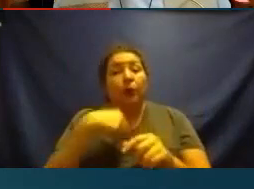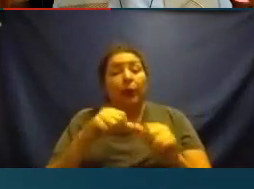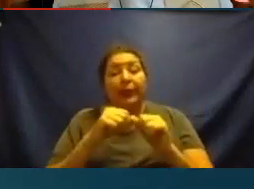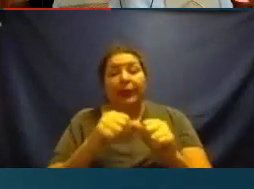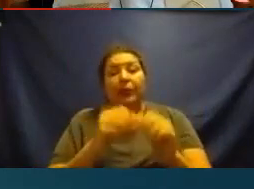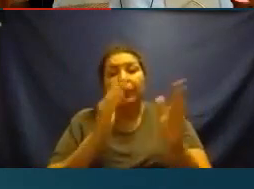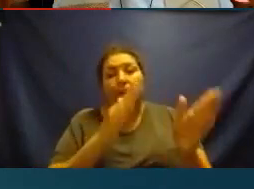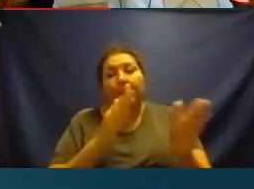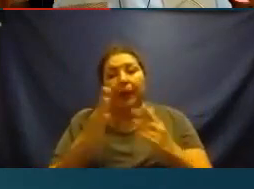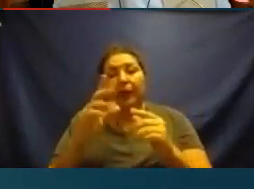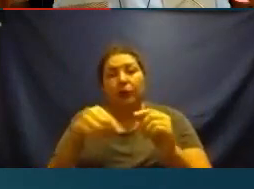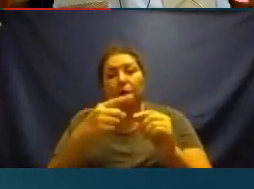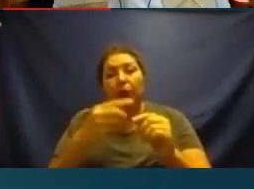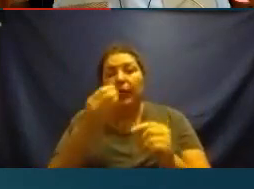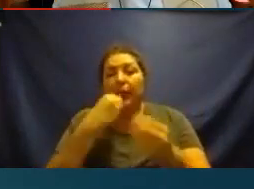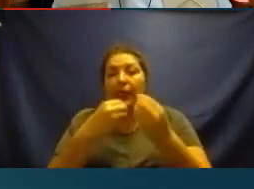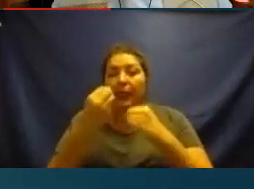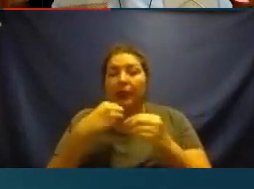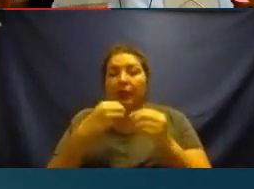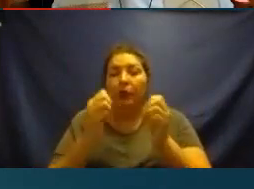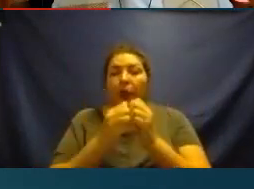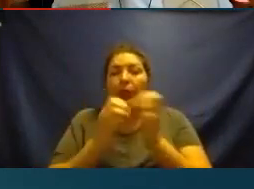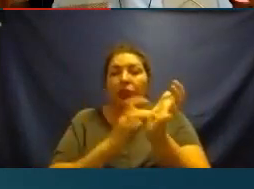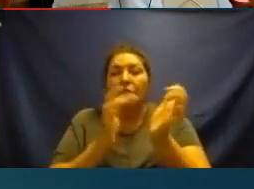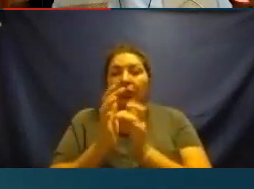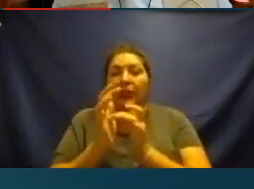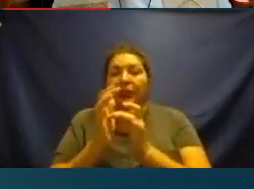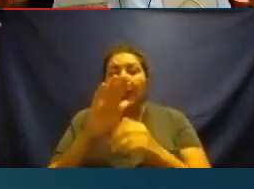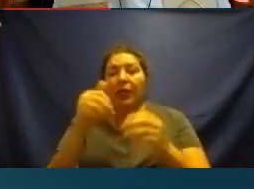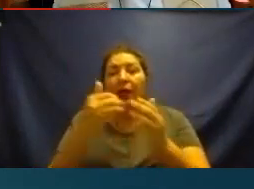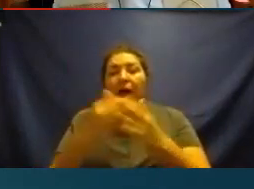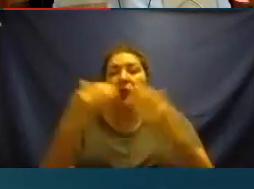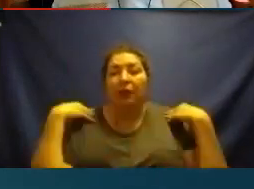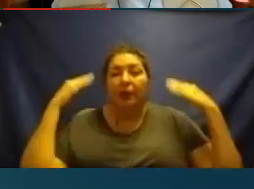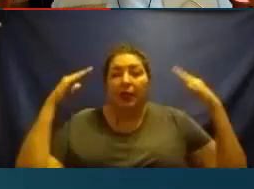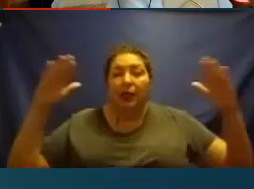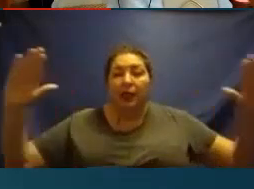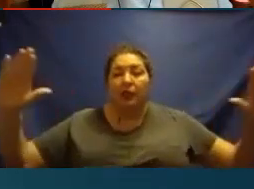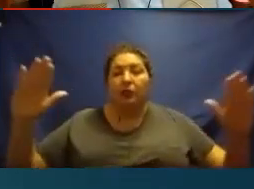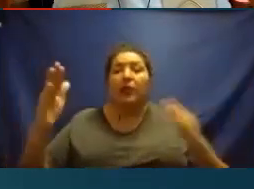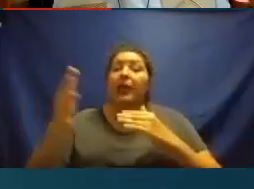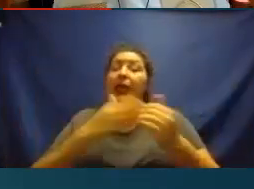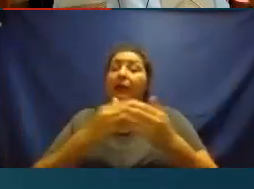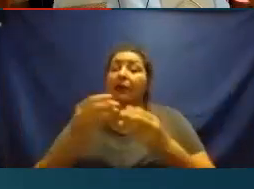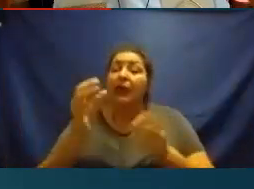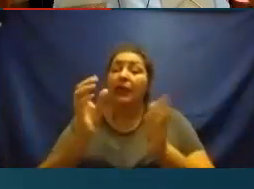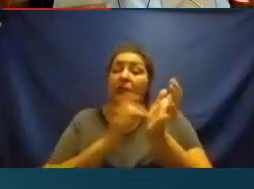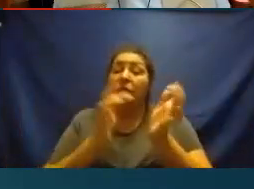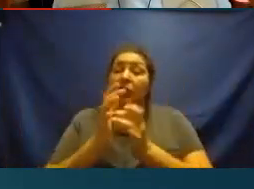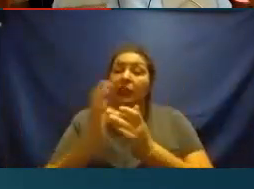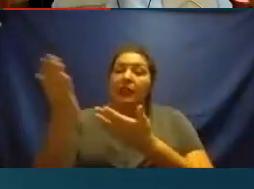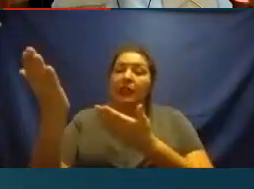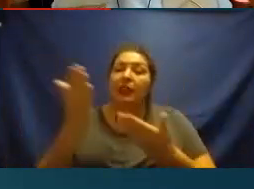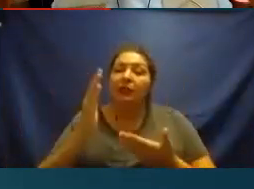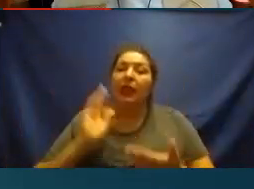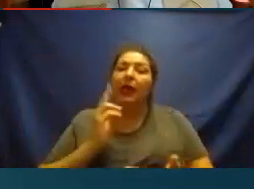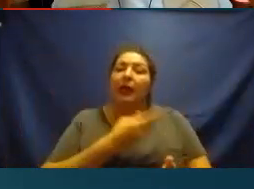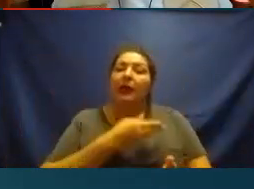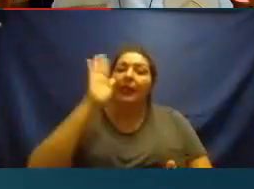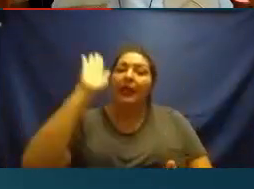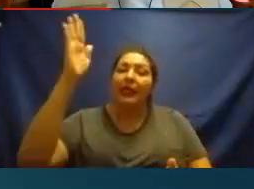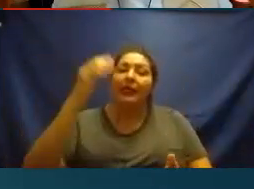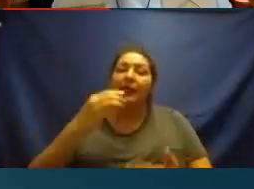eat a meal with Jesus and with all the company of heaven, even as Jesus gives us his body and blood